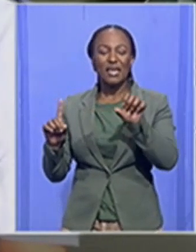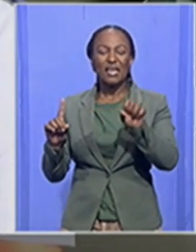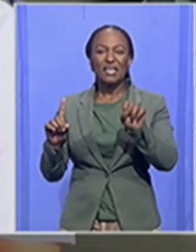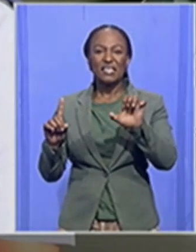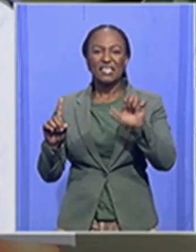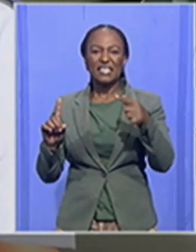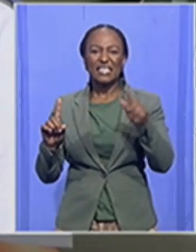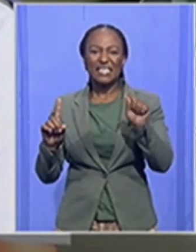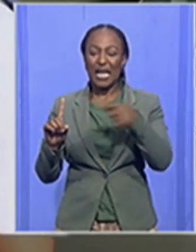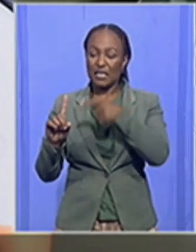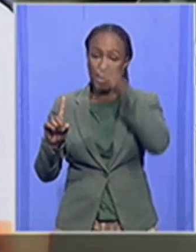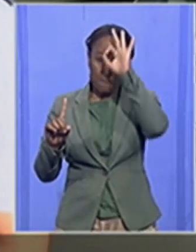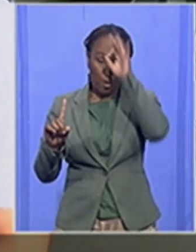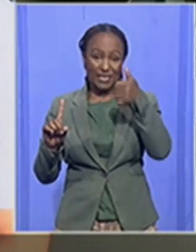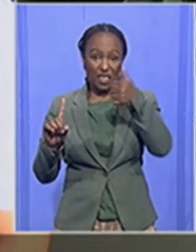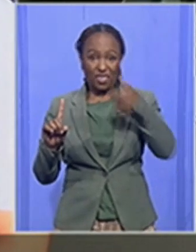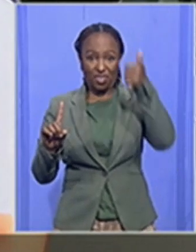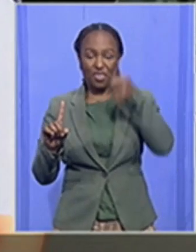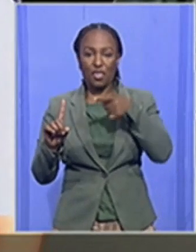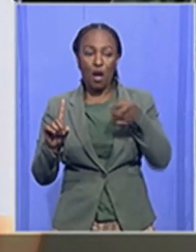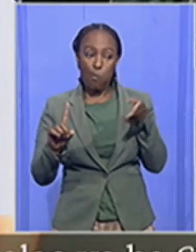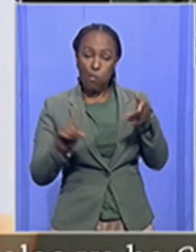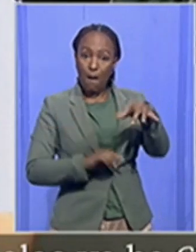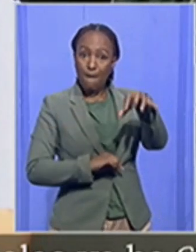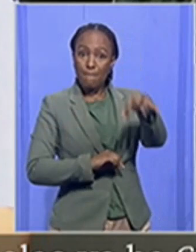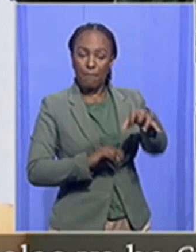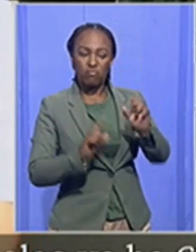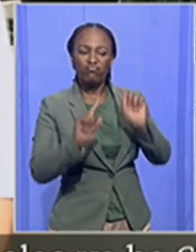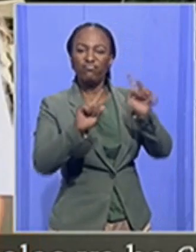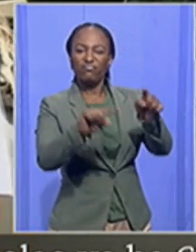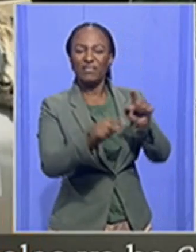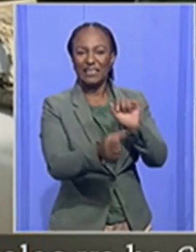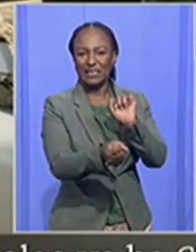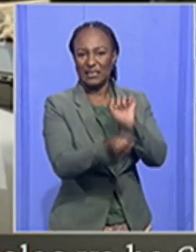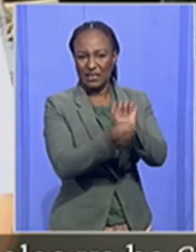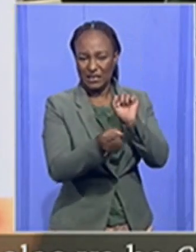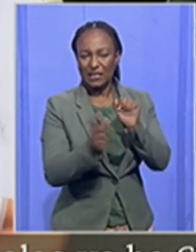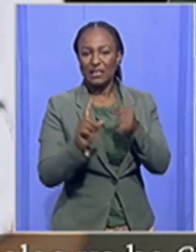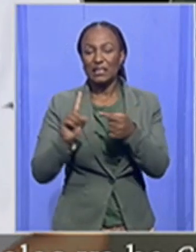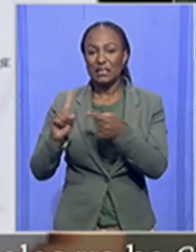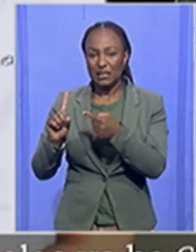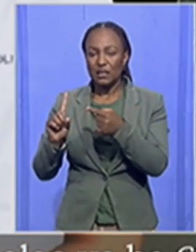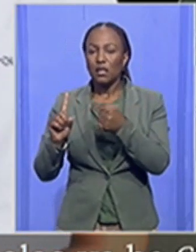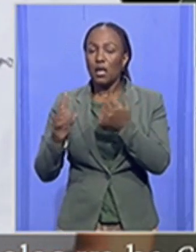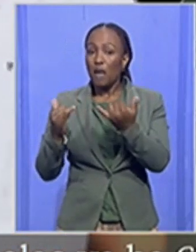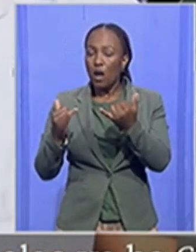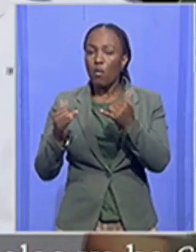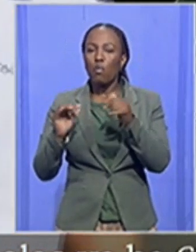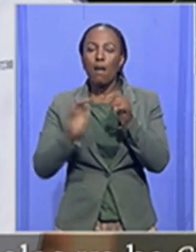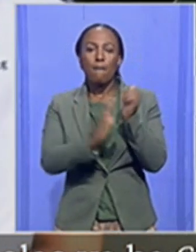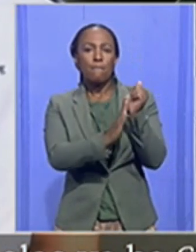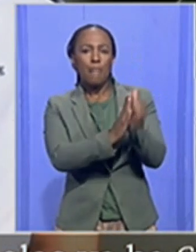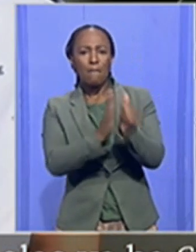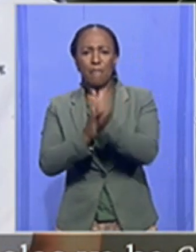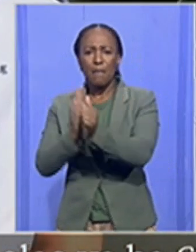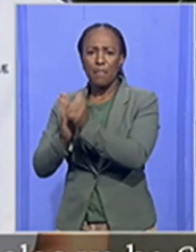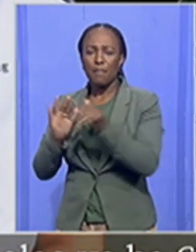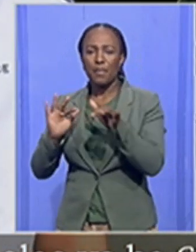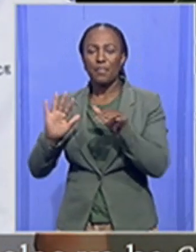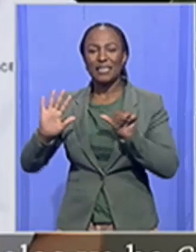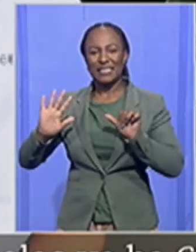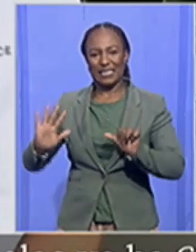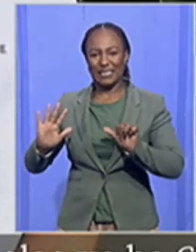particular police station. At this stage, she is being linked to at least 6 murders. We are told she took